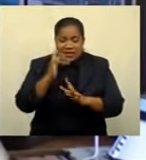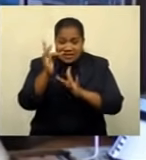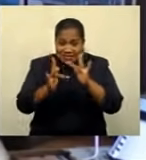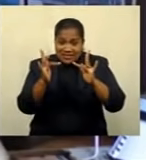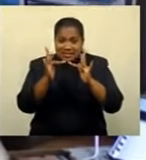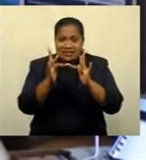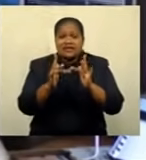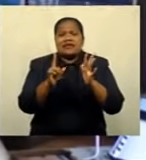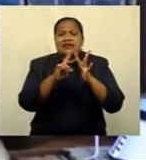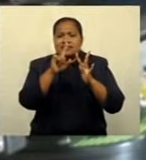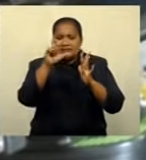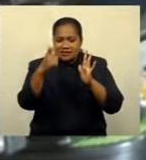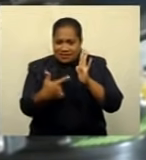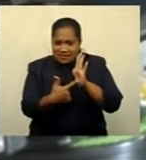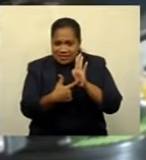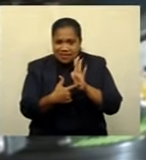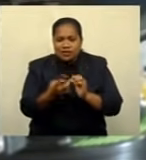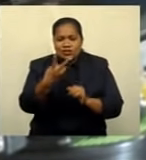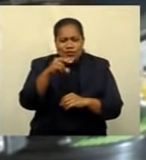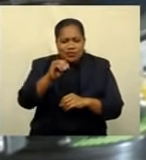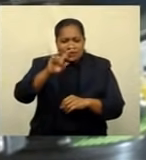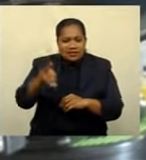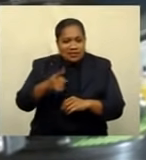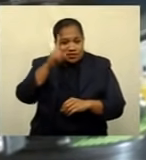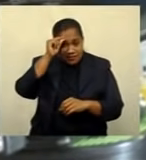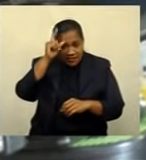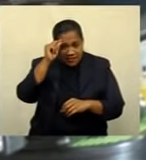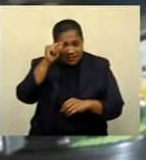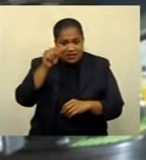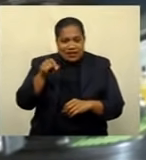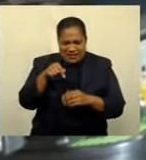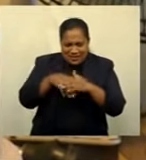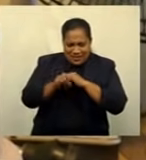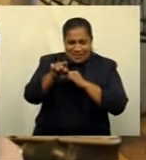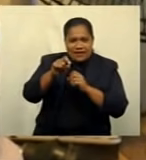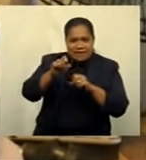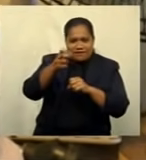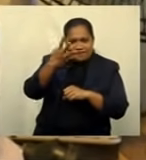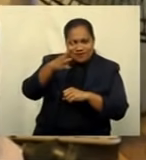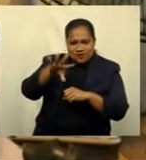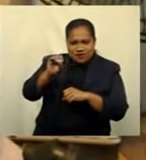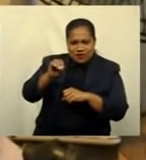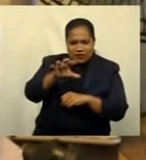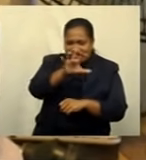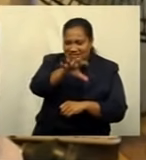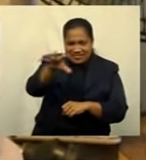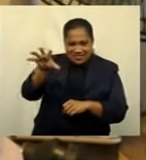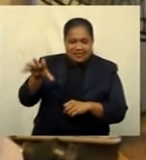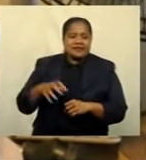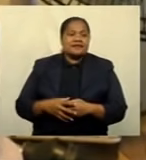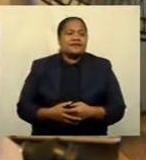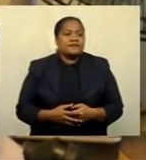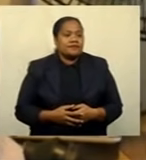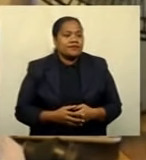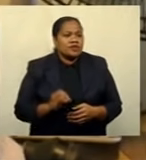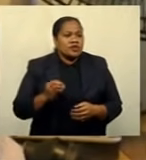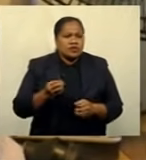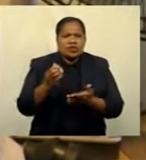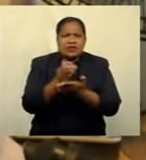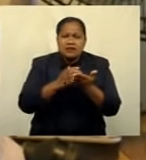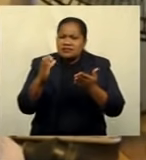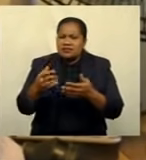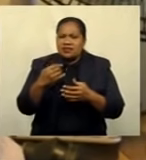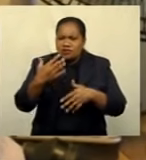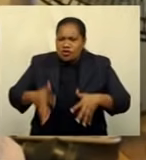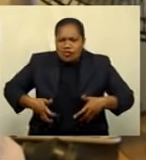least 20,000 Fijians in close proximity to these 40 sites. The customers are complaining this internet speed is low,